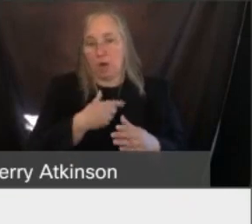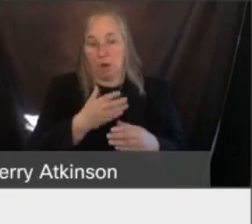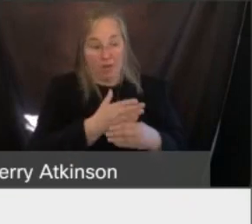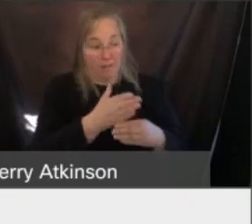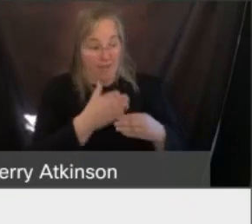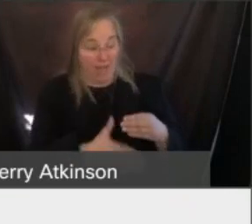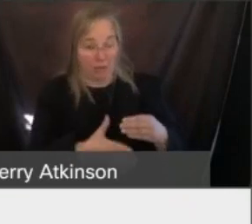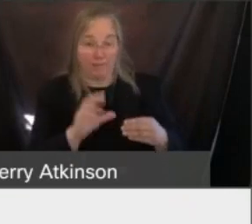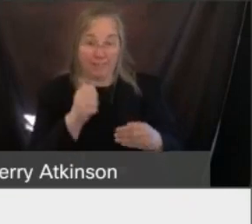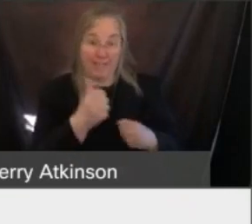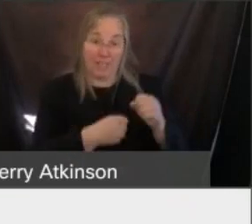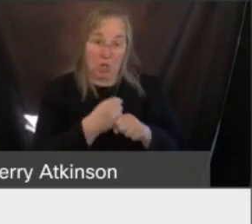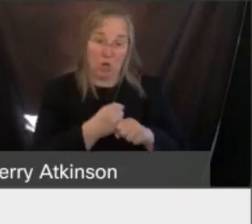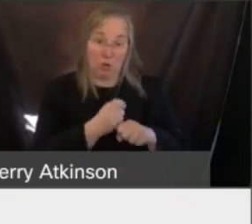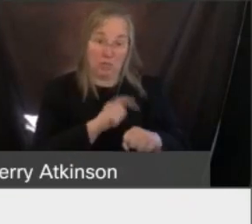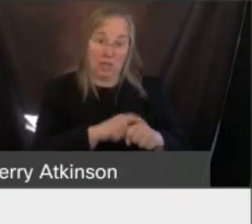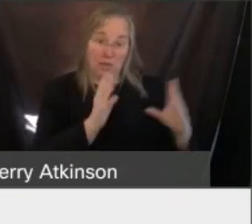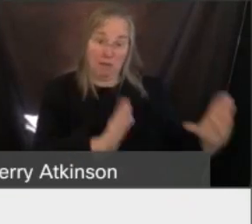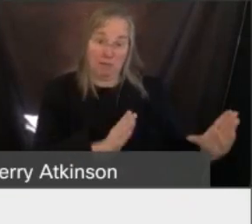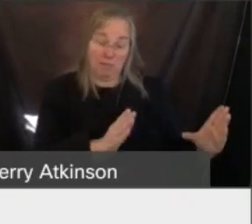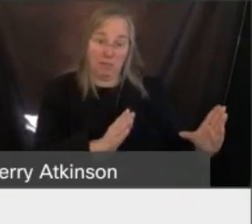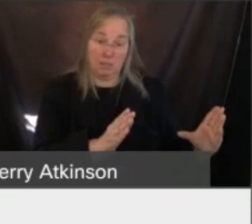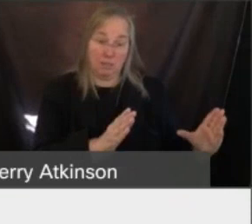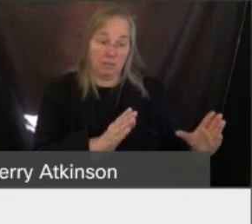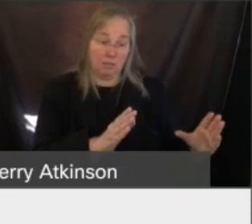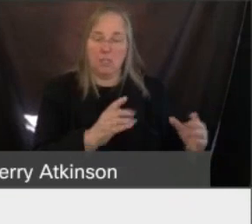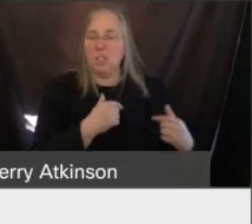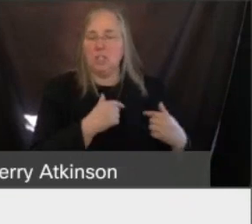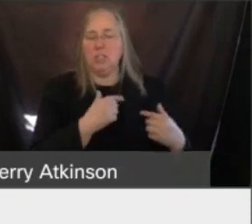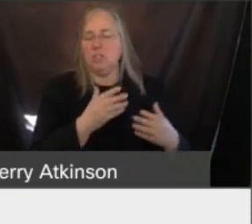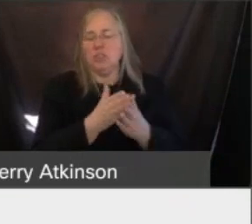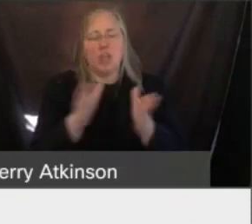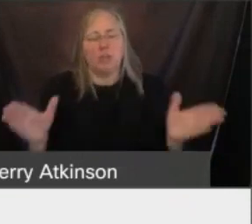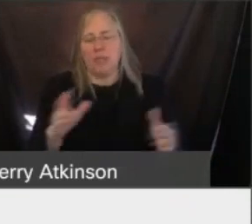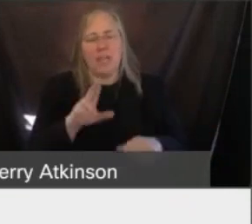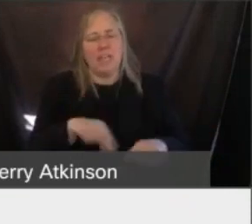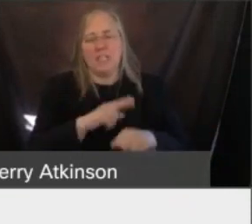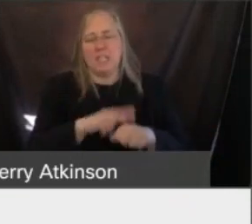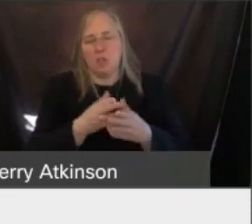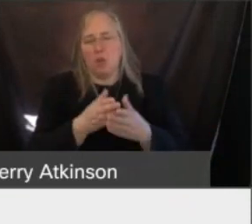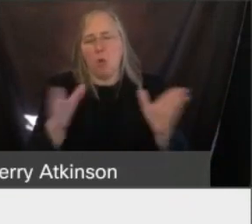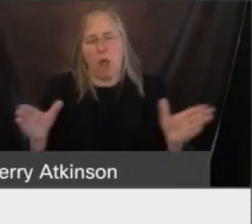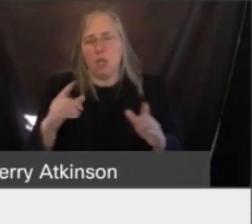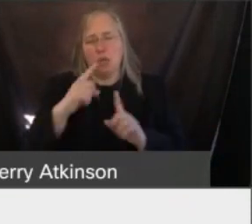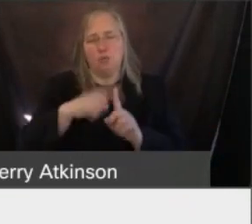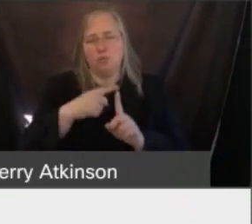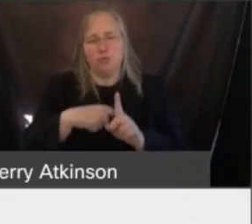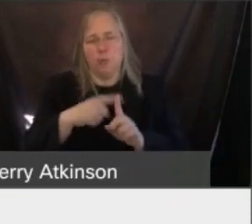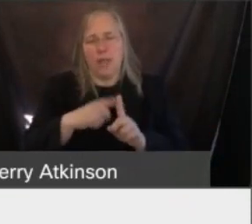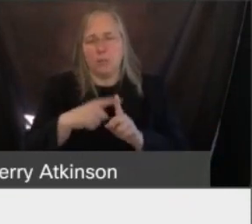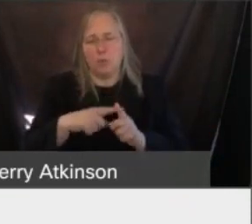where generally, nationwide, rents were declining in every asset class